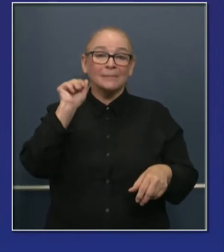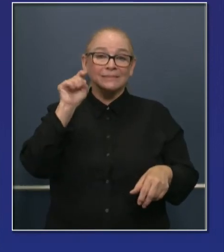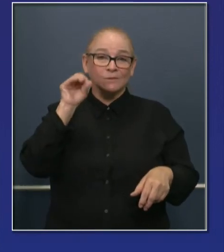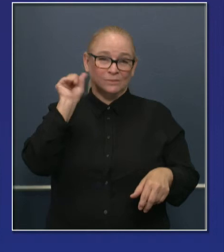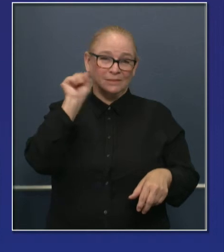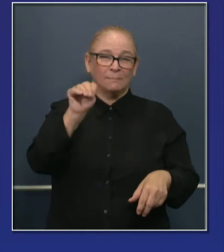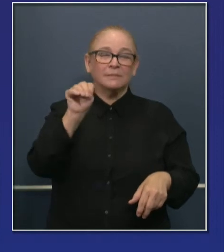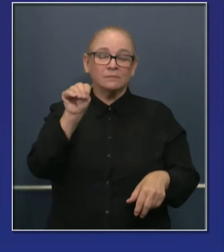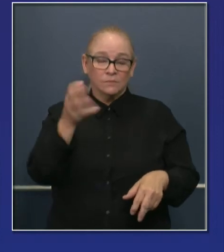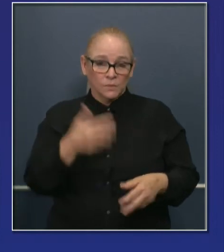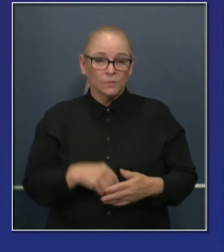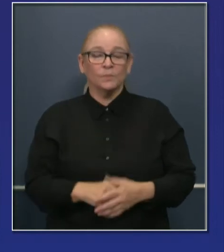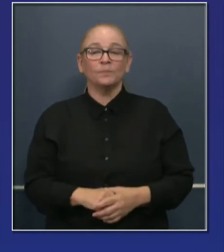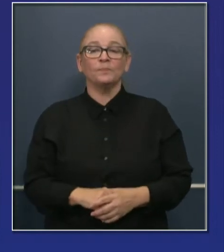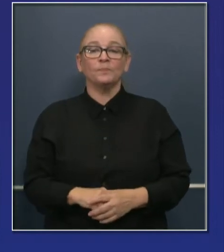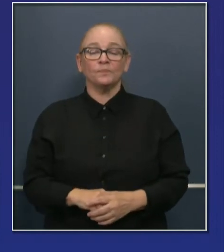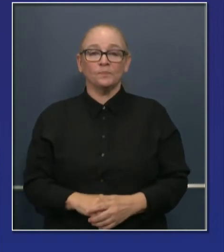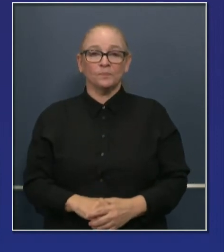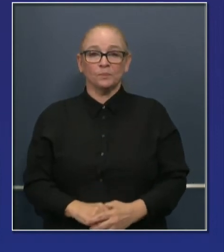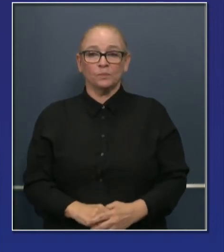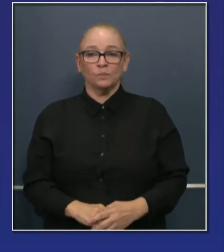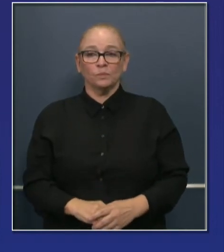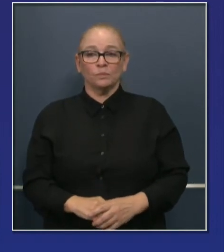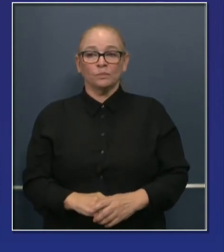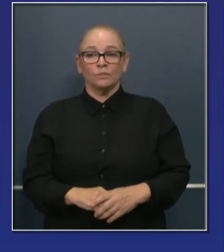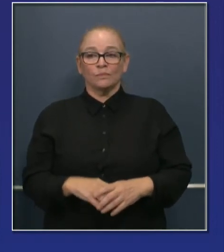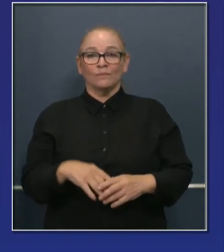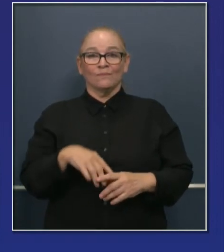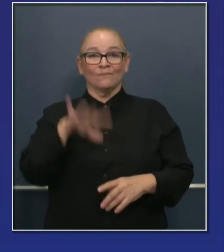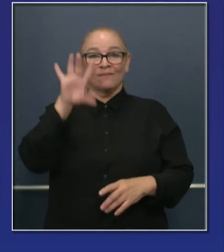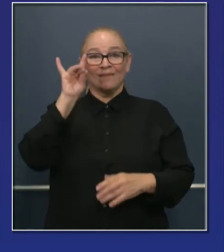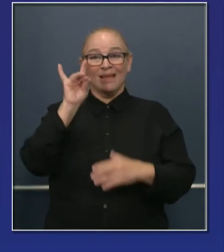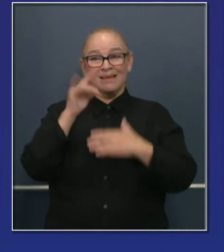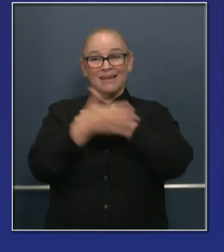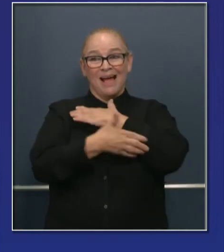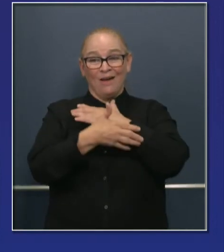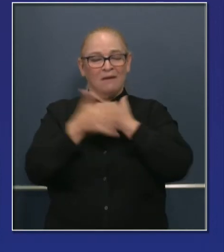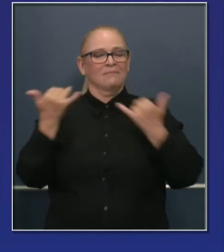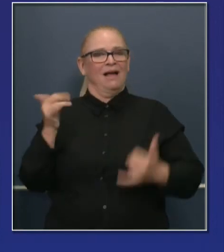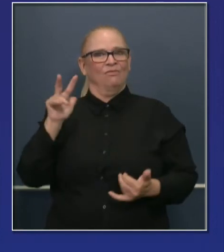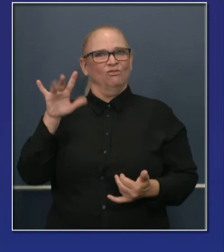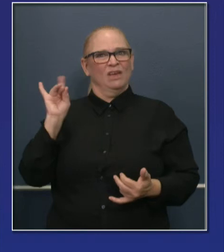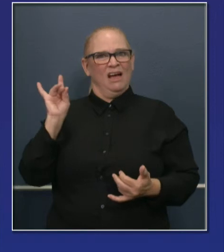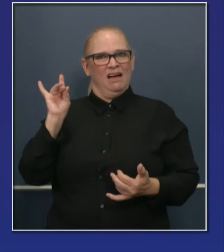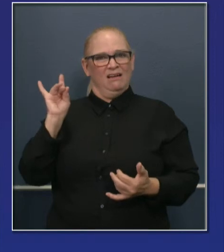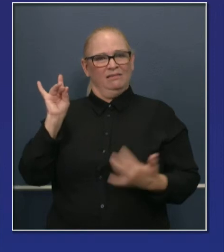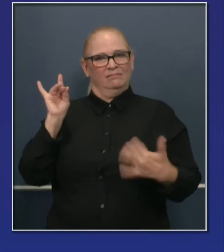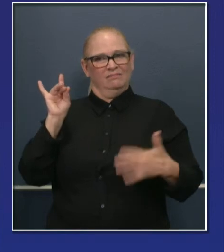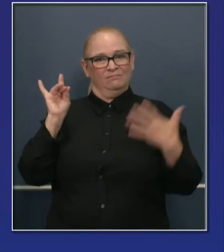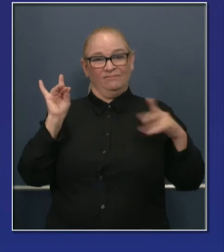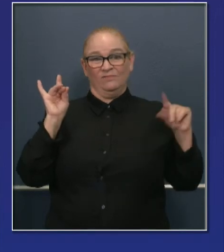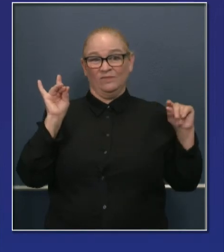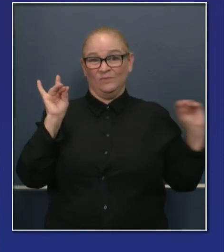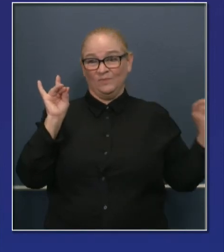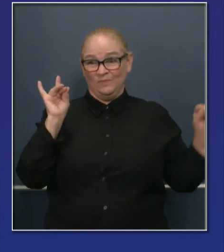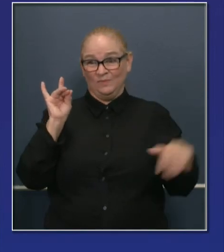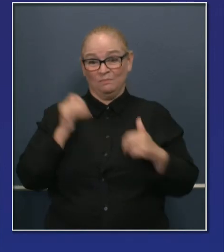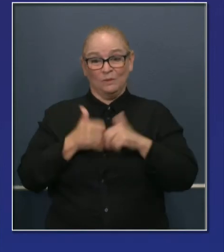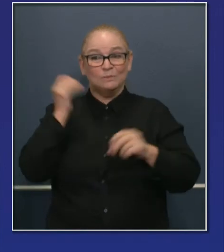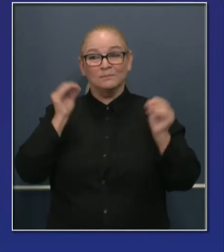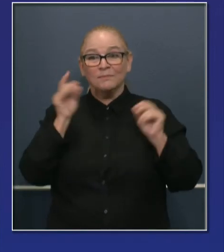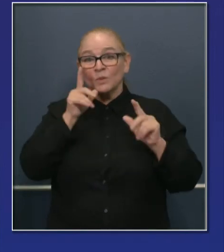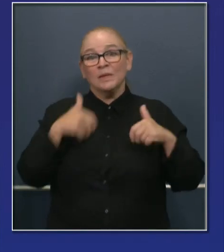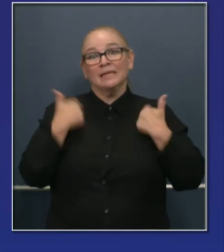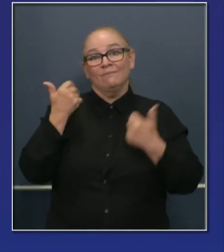state of California, though, again, these 38 counties represent the vast majority of the population in the state. And this